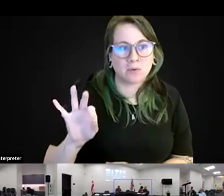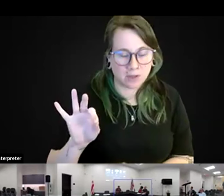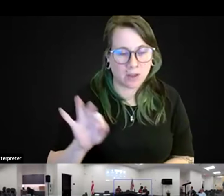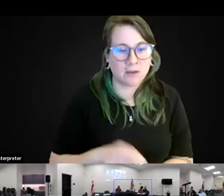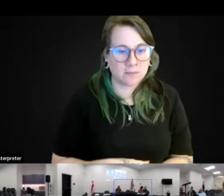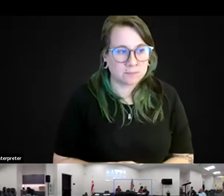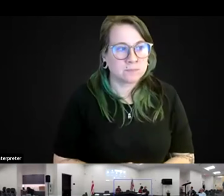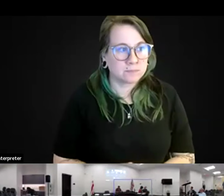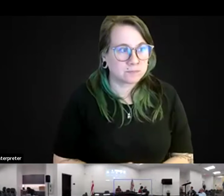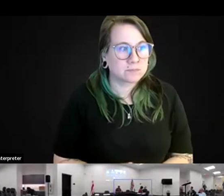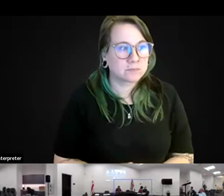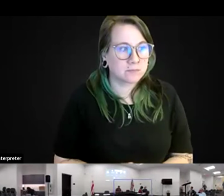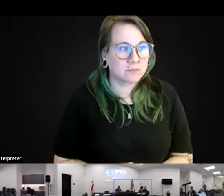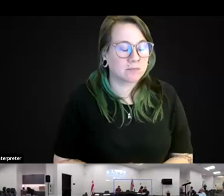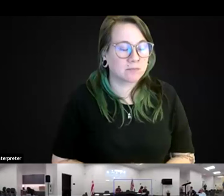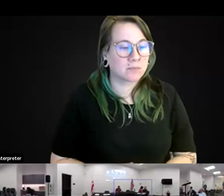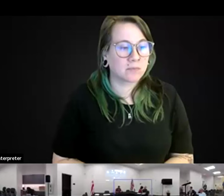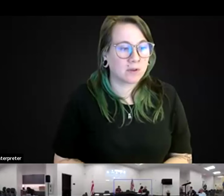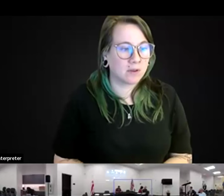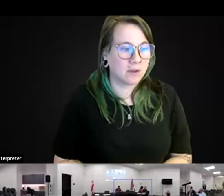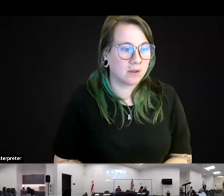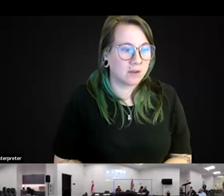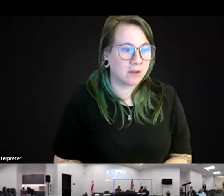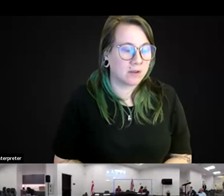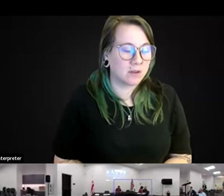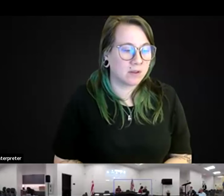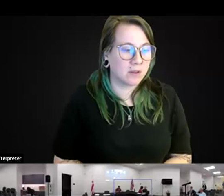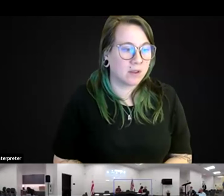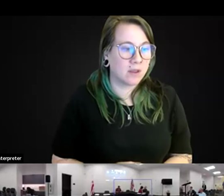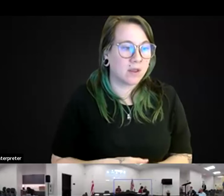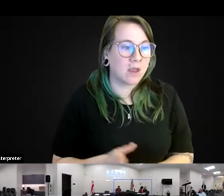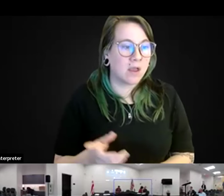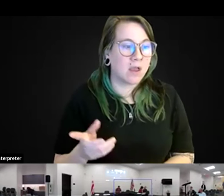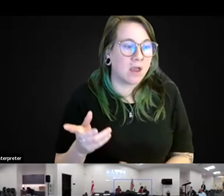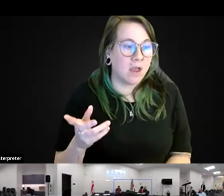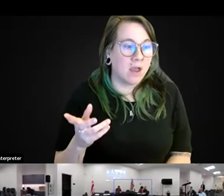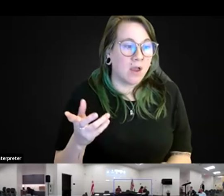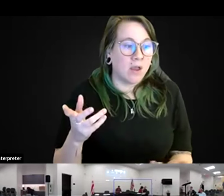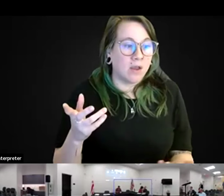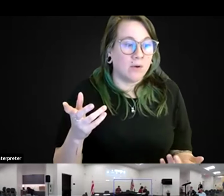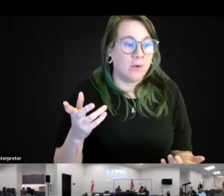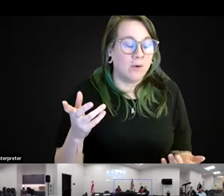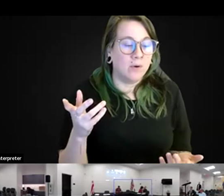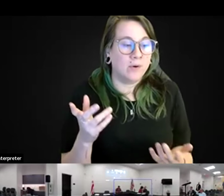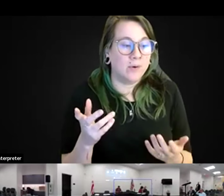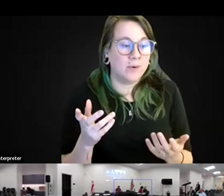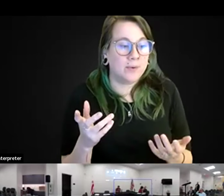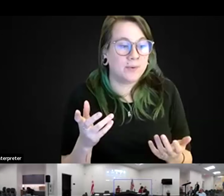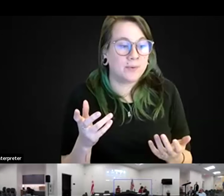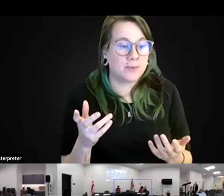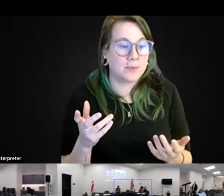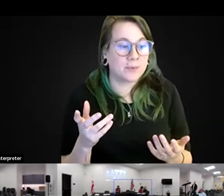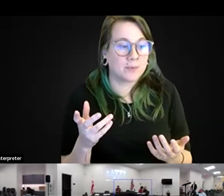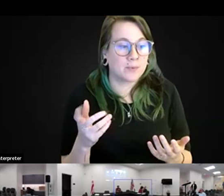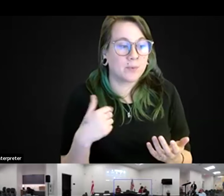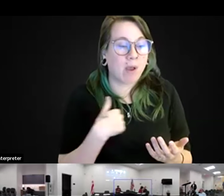so I think what I think we've come up with is